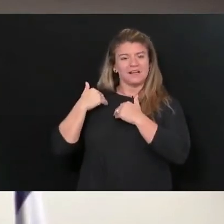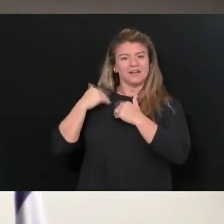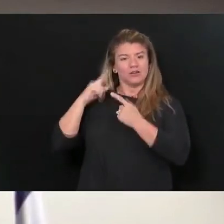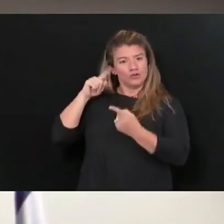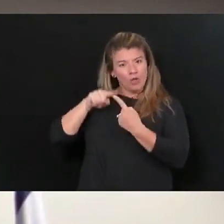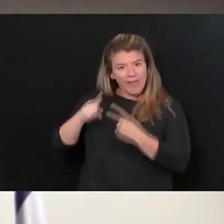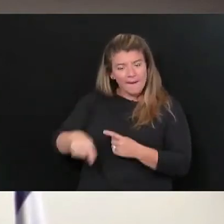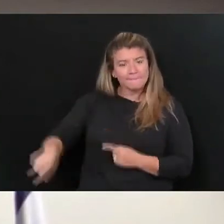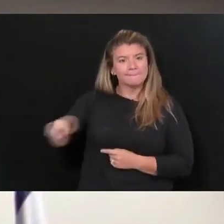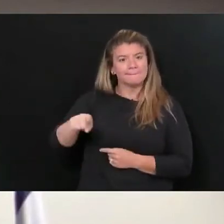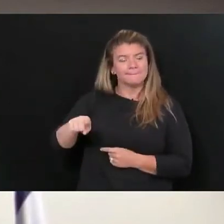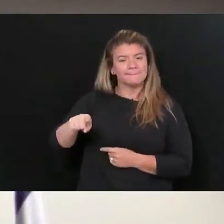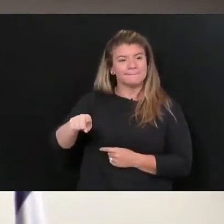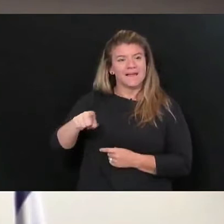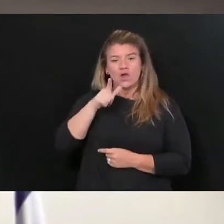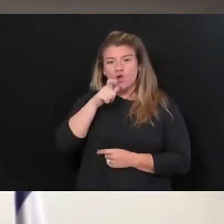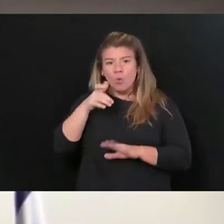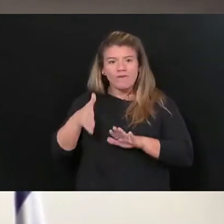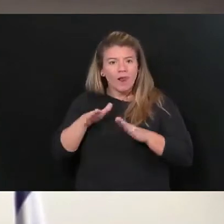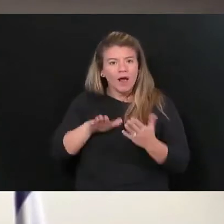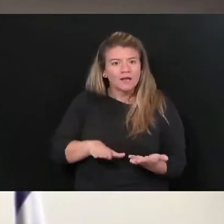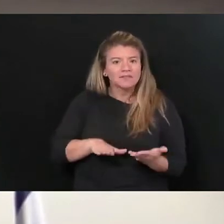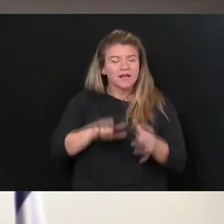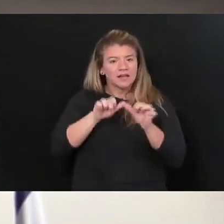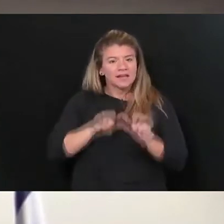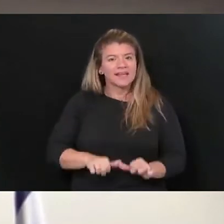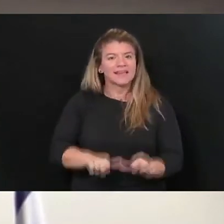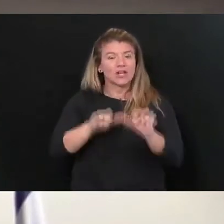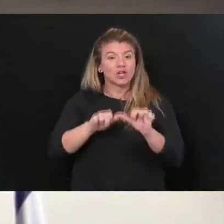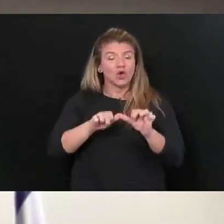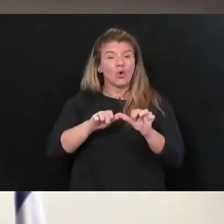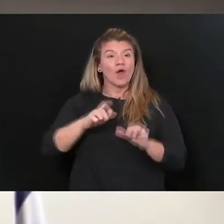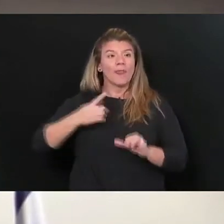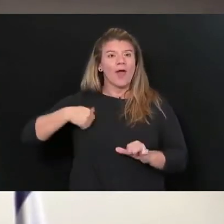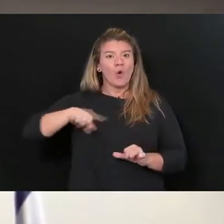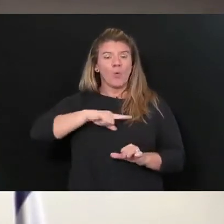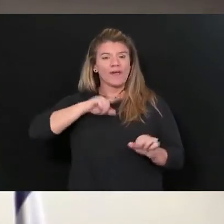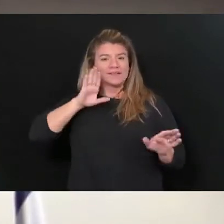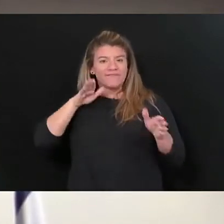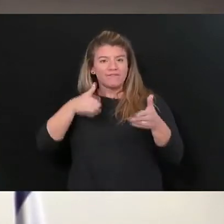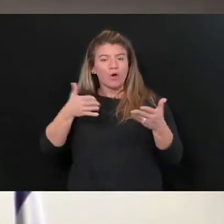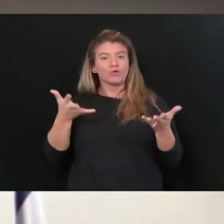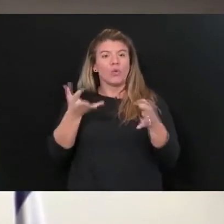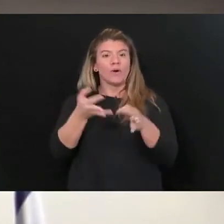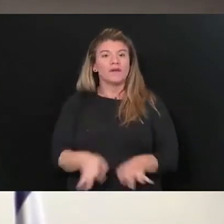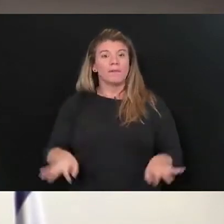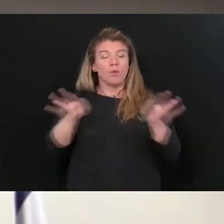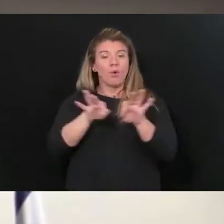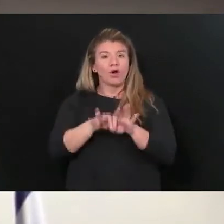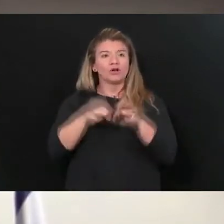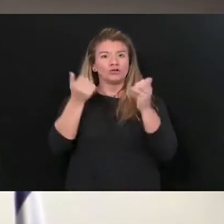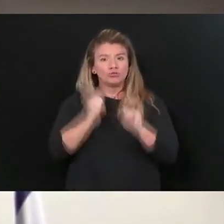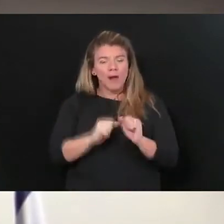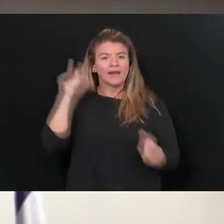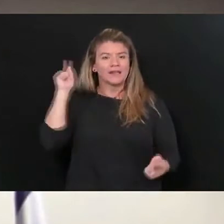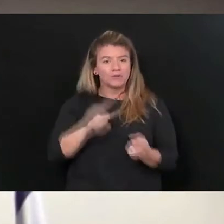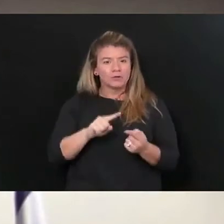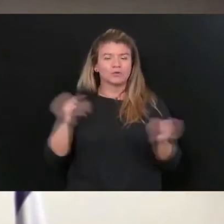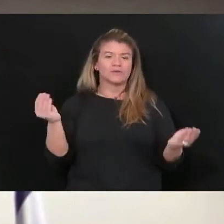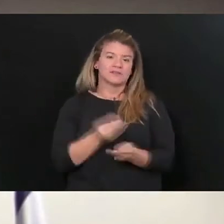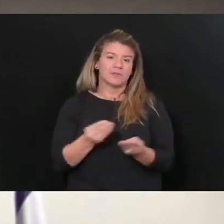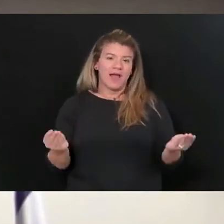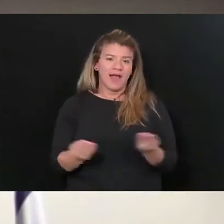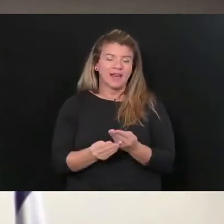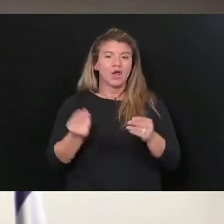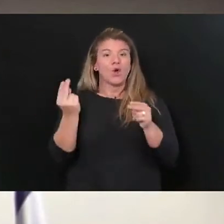those individuals that we've lost to continue to stay focused on the things we need to do to mitigate spread. Wear